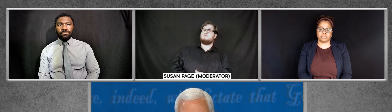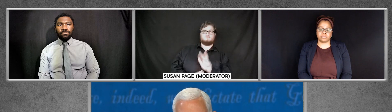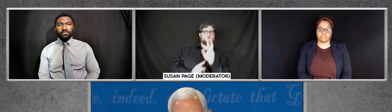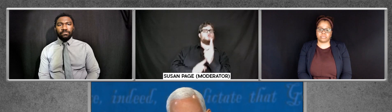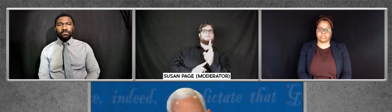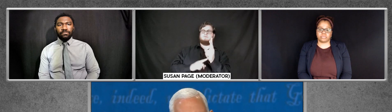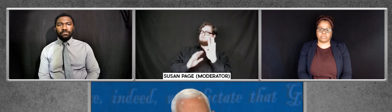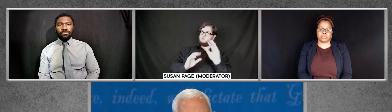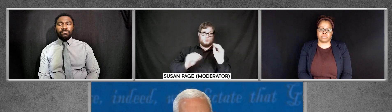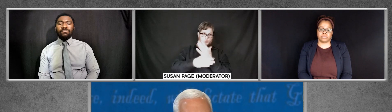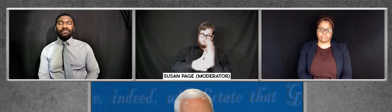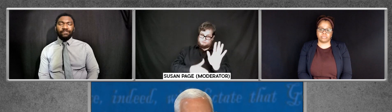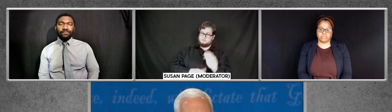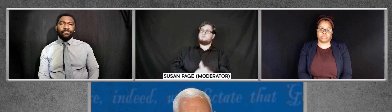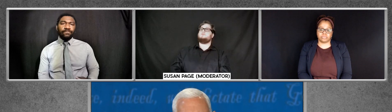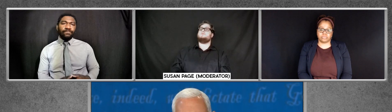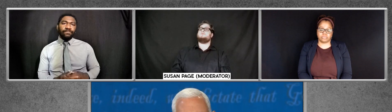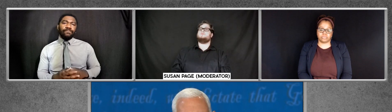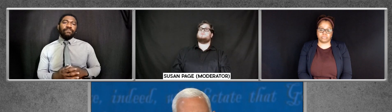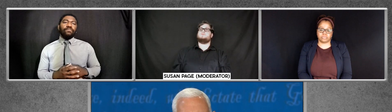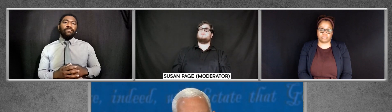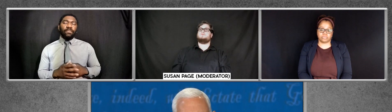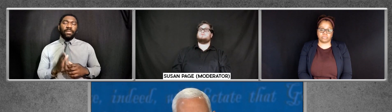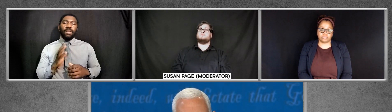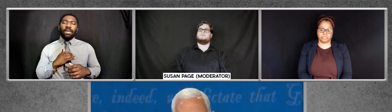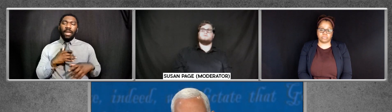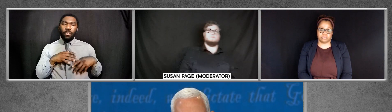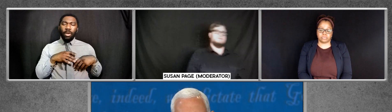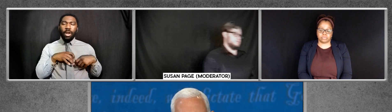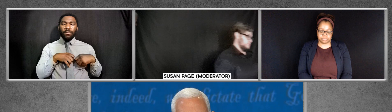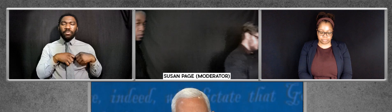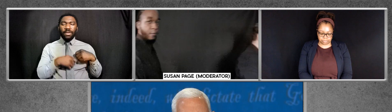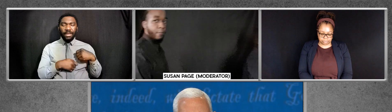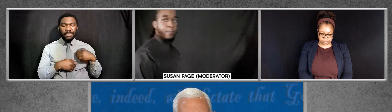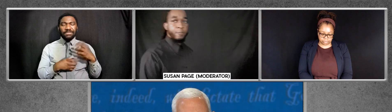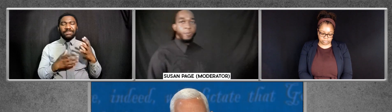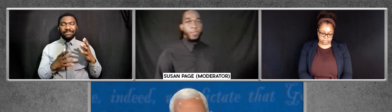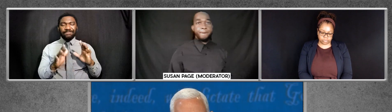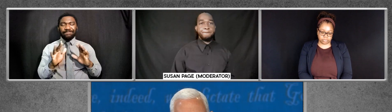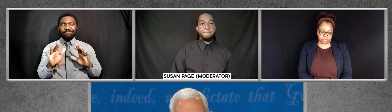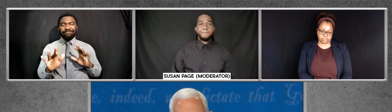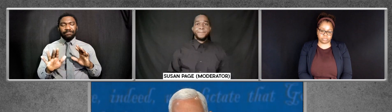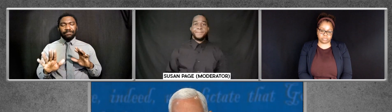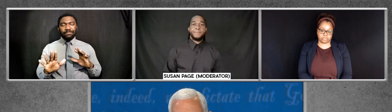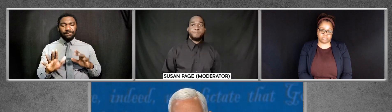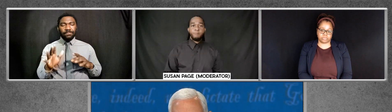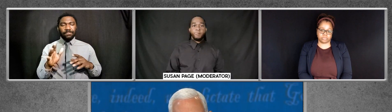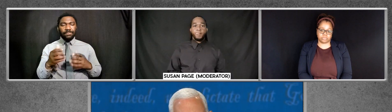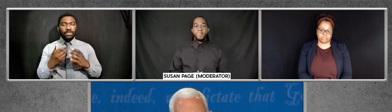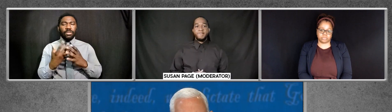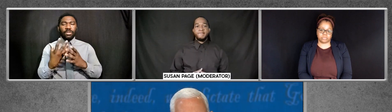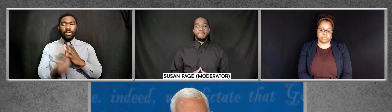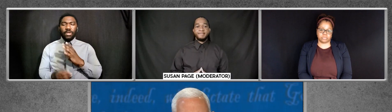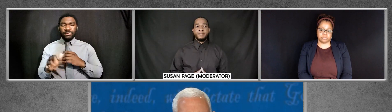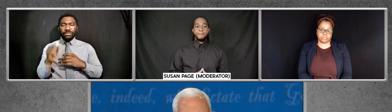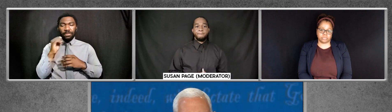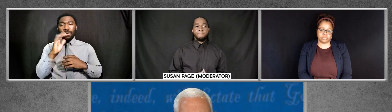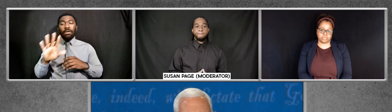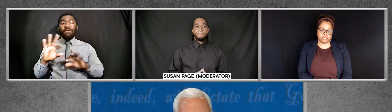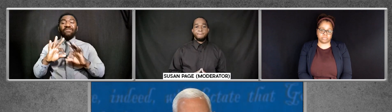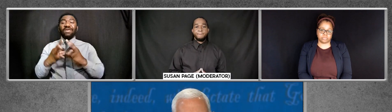Well, our heart breaks for the loss of any innocent American life. And the family of Breonna Taylor has our